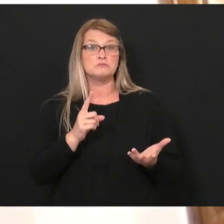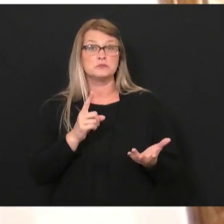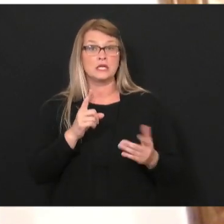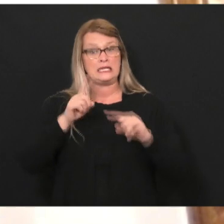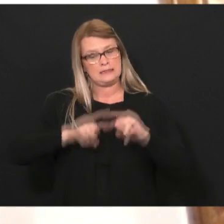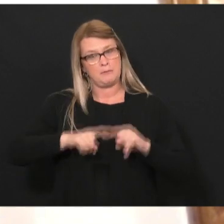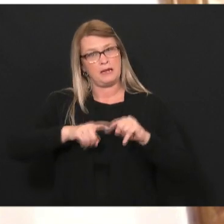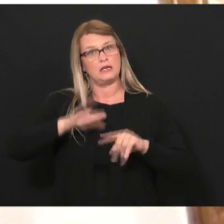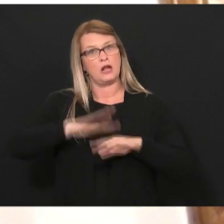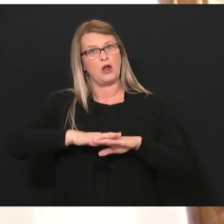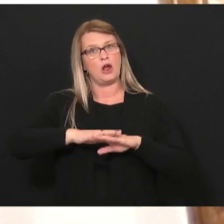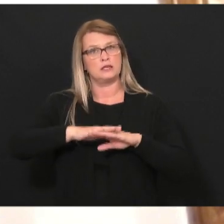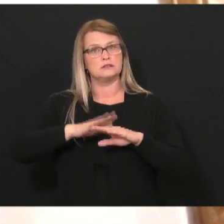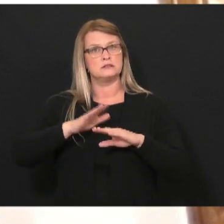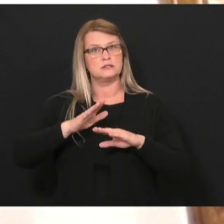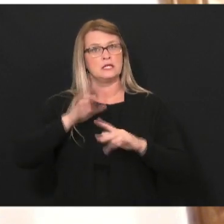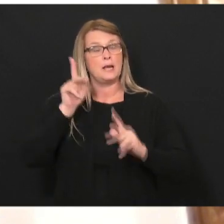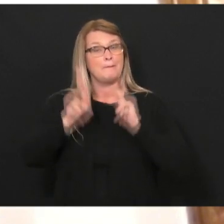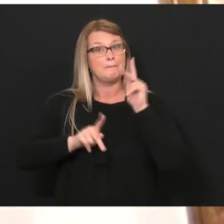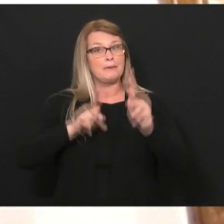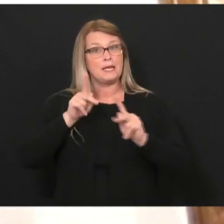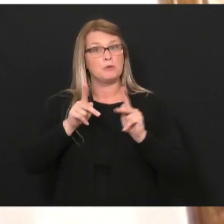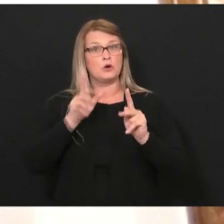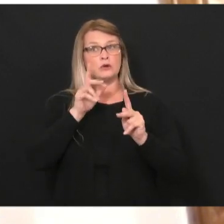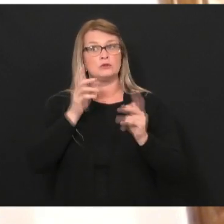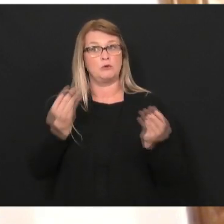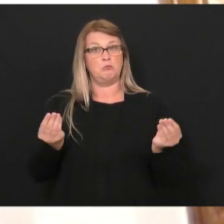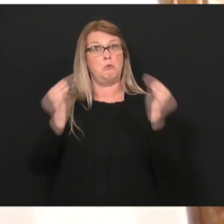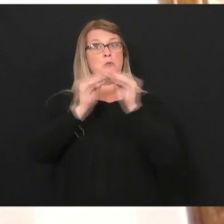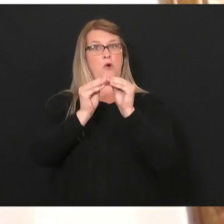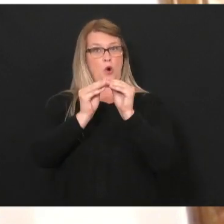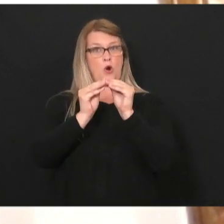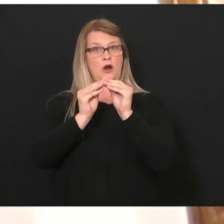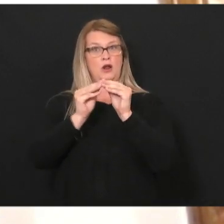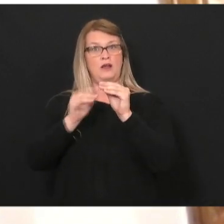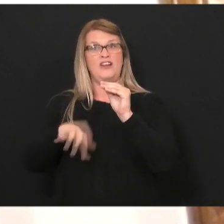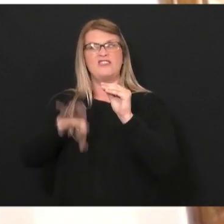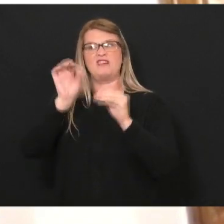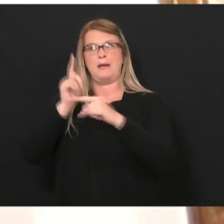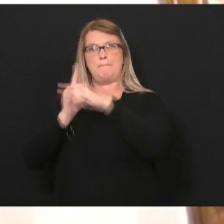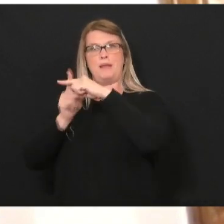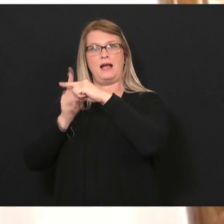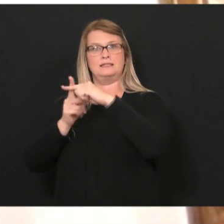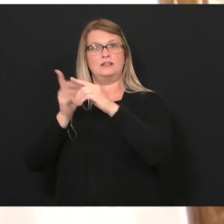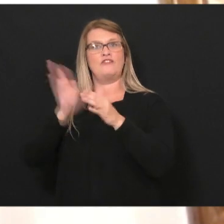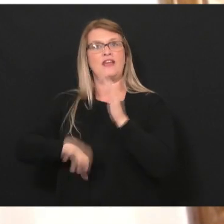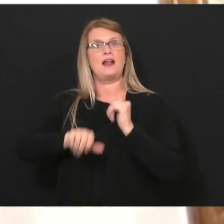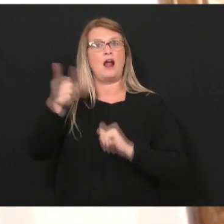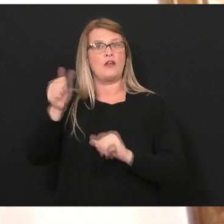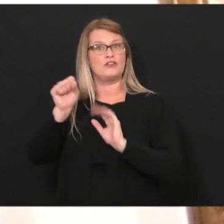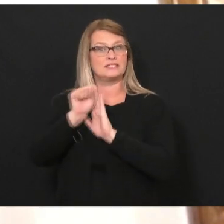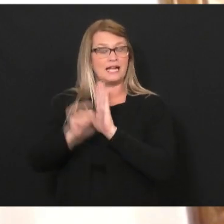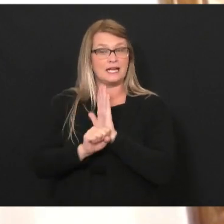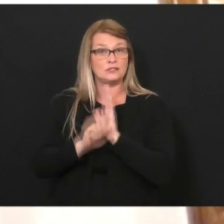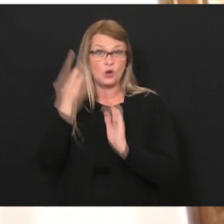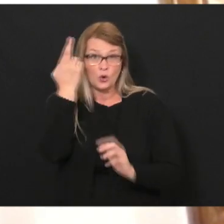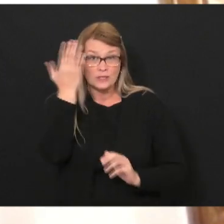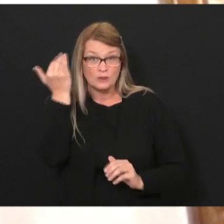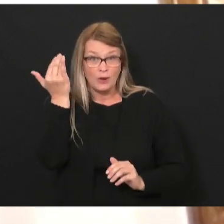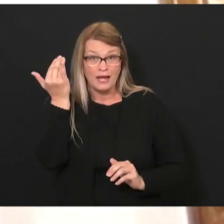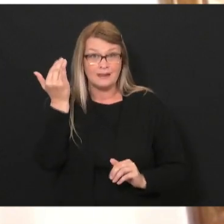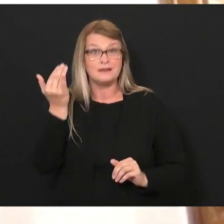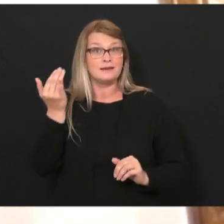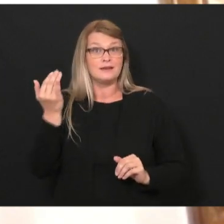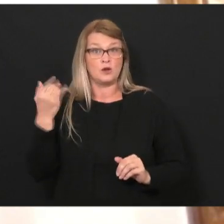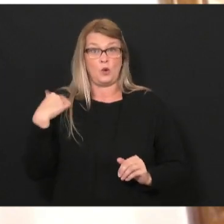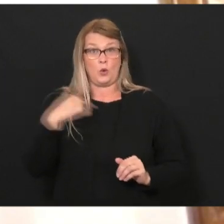results toward actually having more people that are found positive than some other states. And the reason why is because as